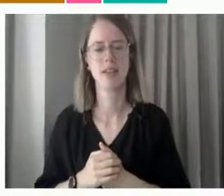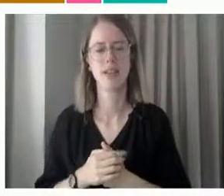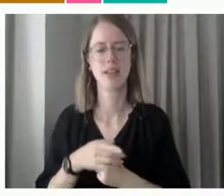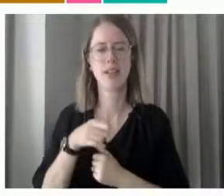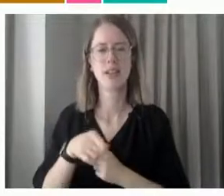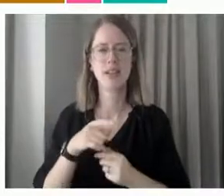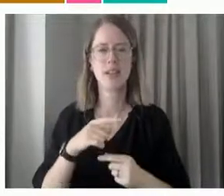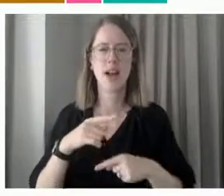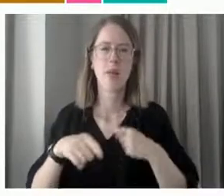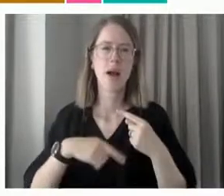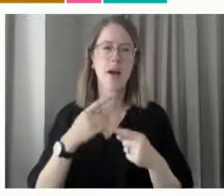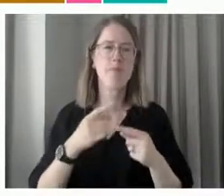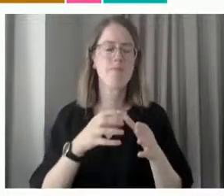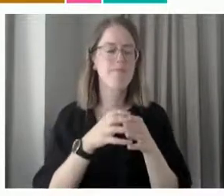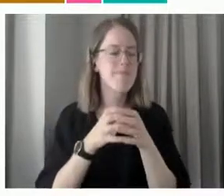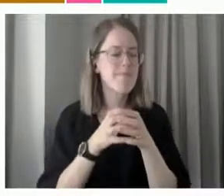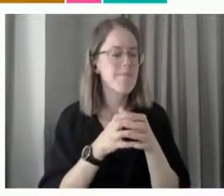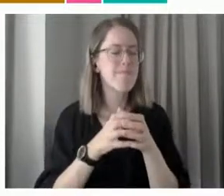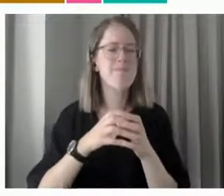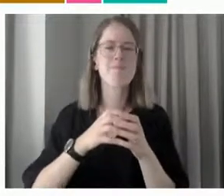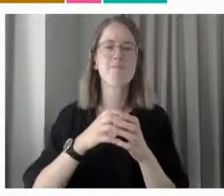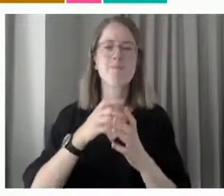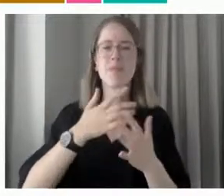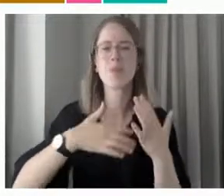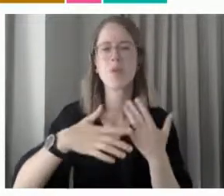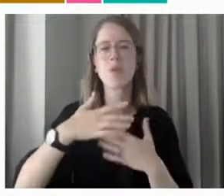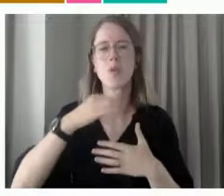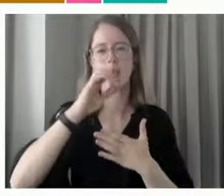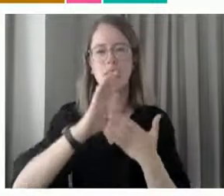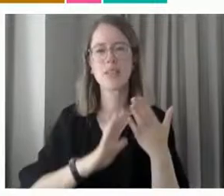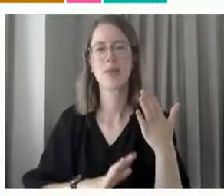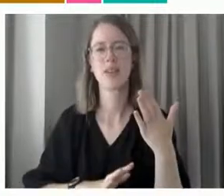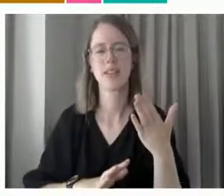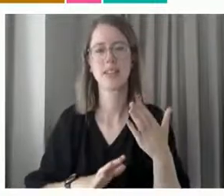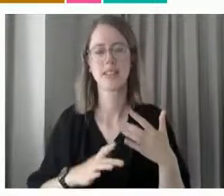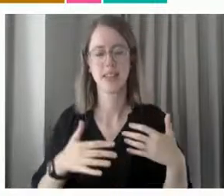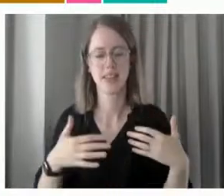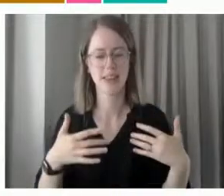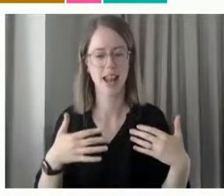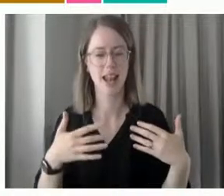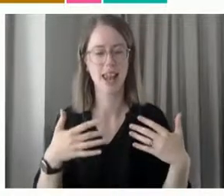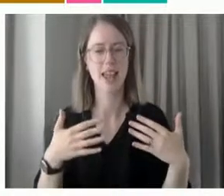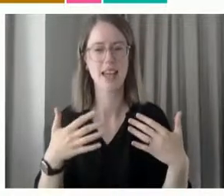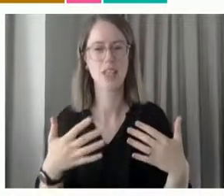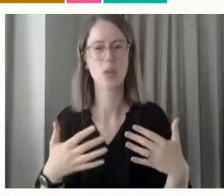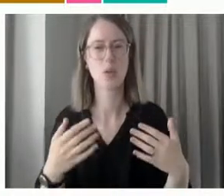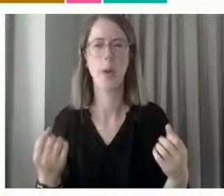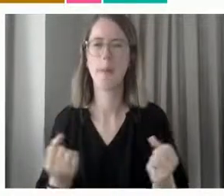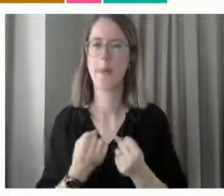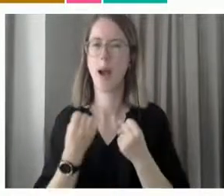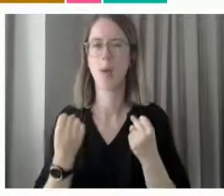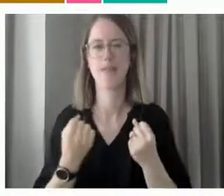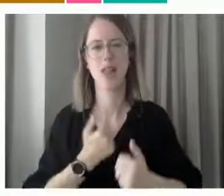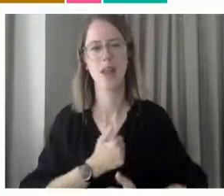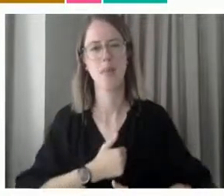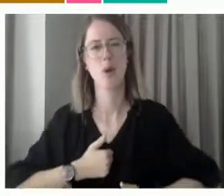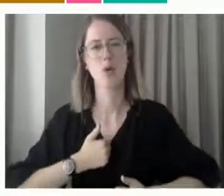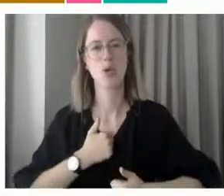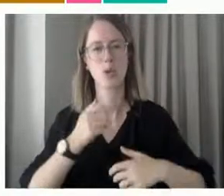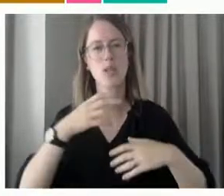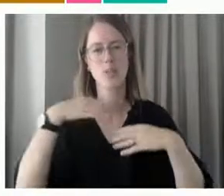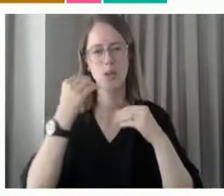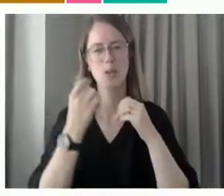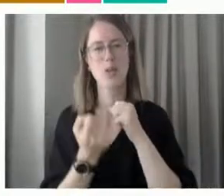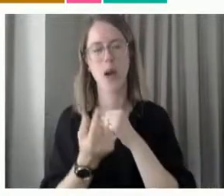communal social experiences that lead to powerful emotional and spiritual outcomes